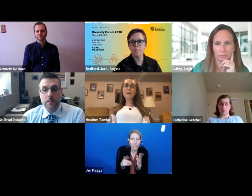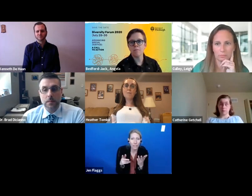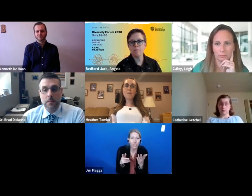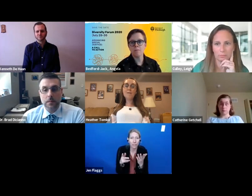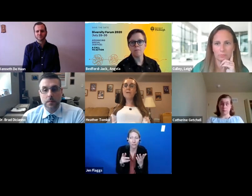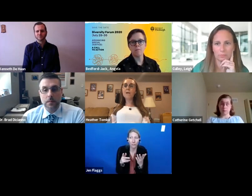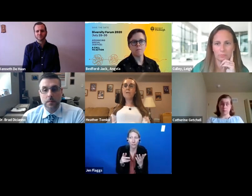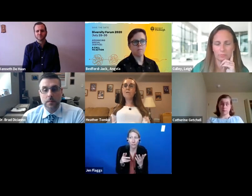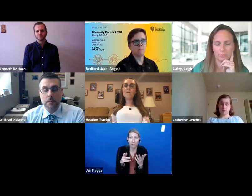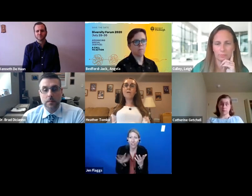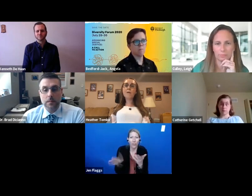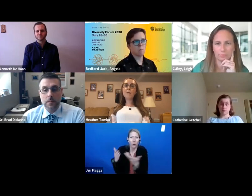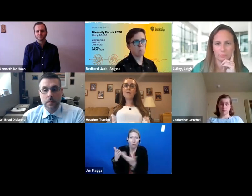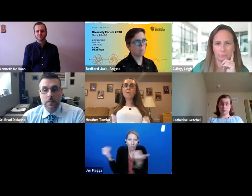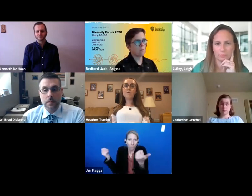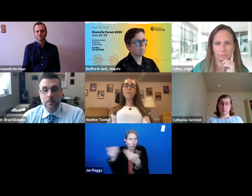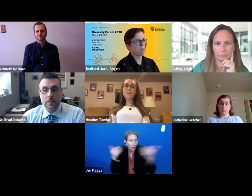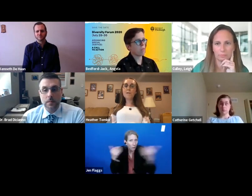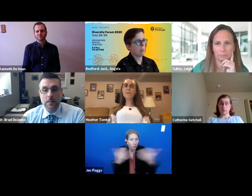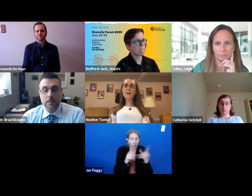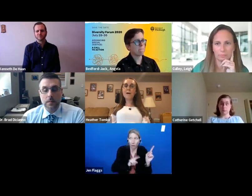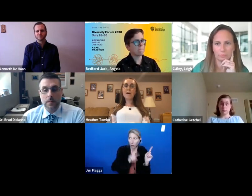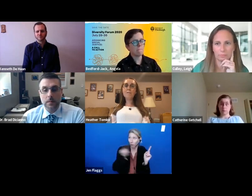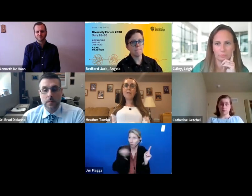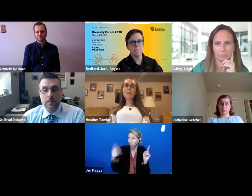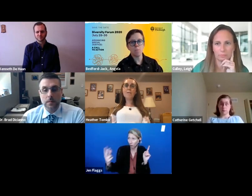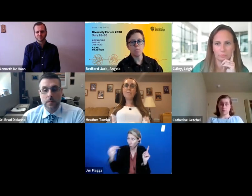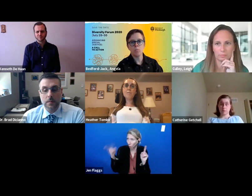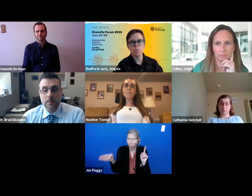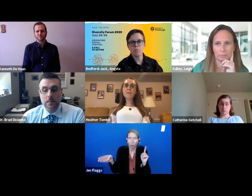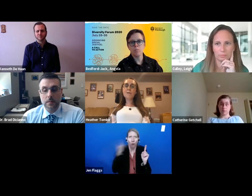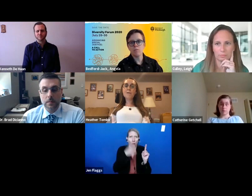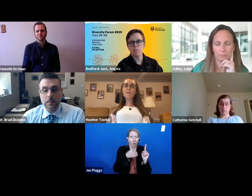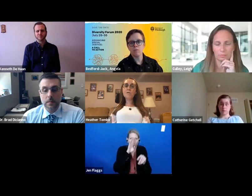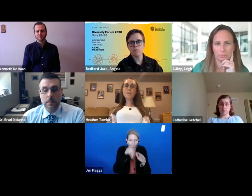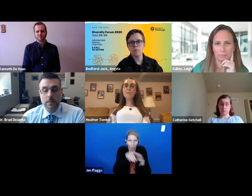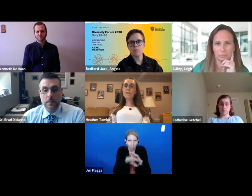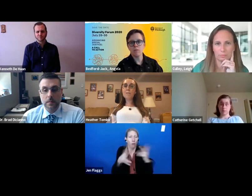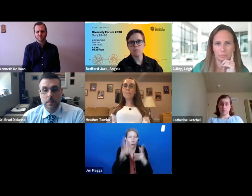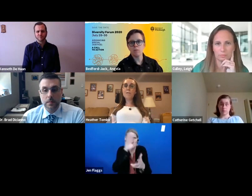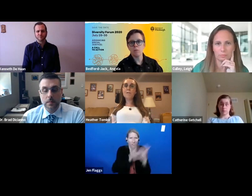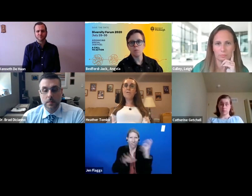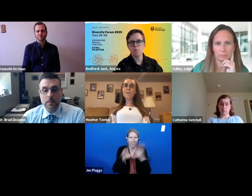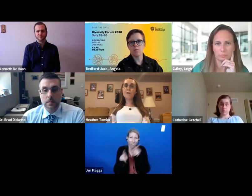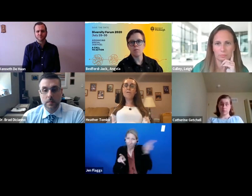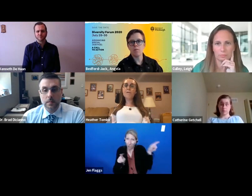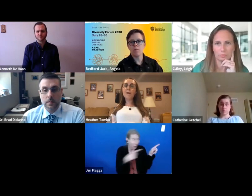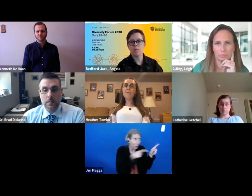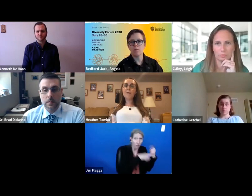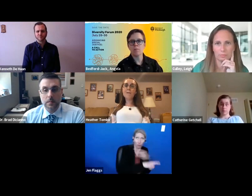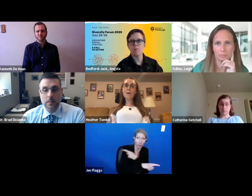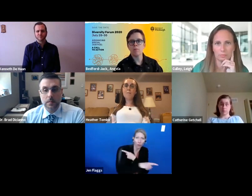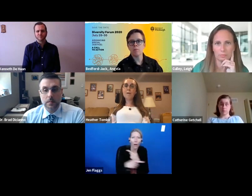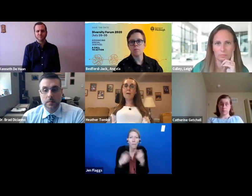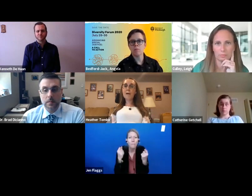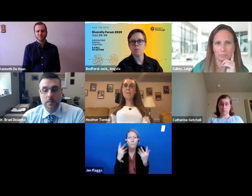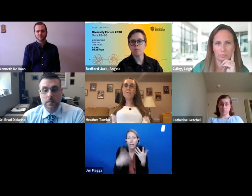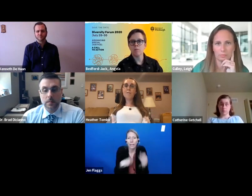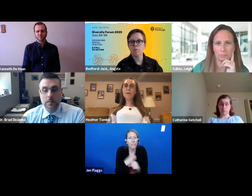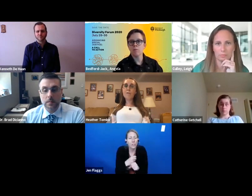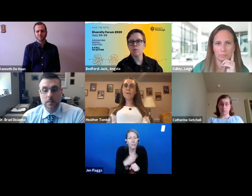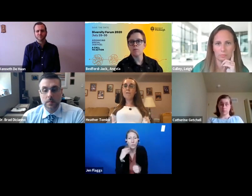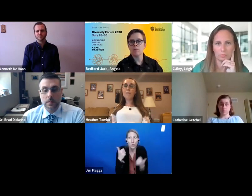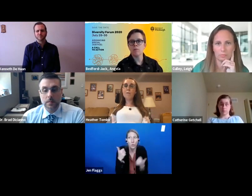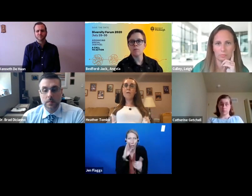really segmented and really confusing. I've had years of experience trying to navigate them. I